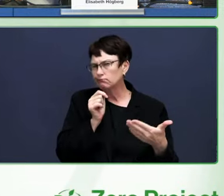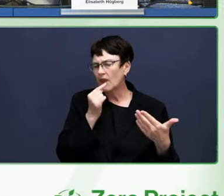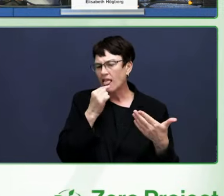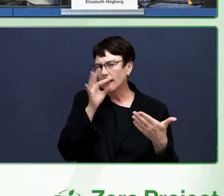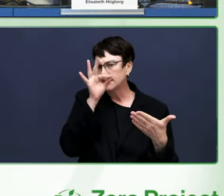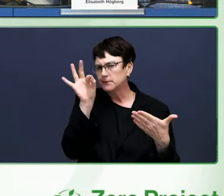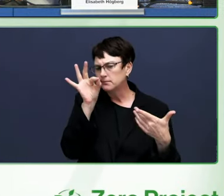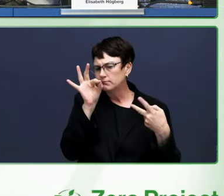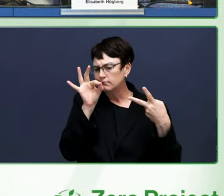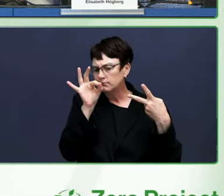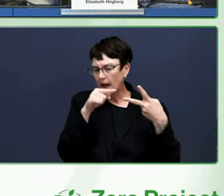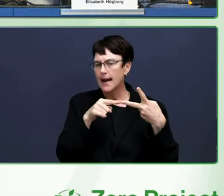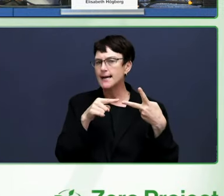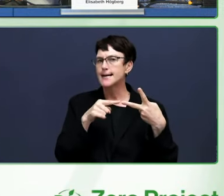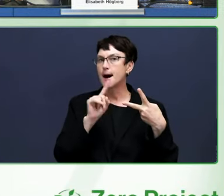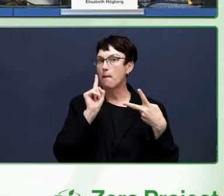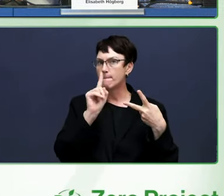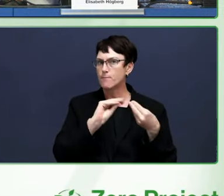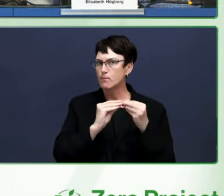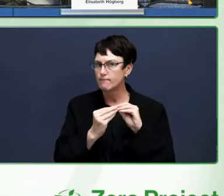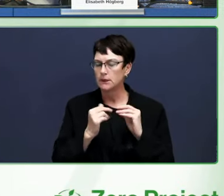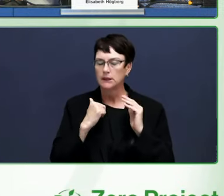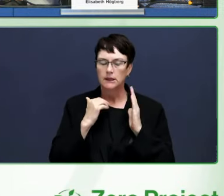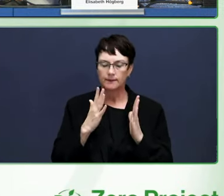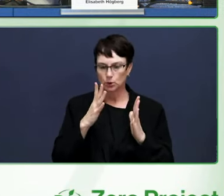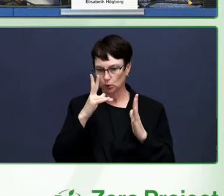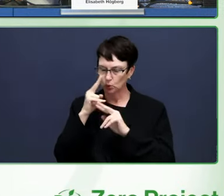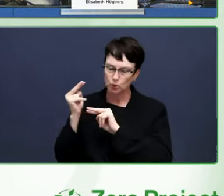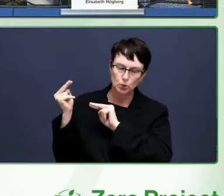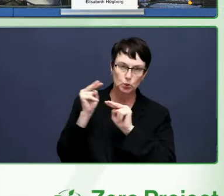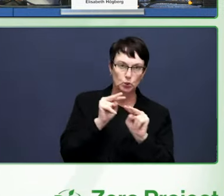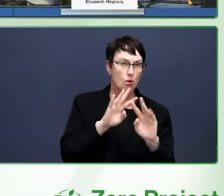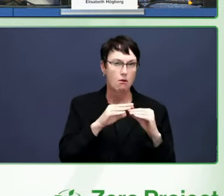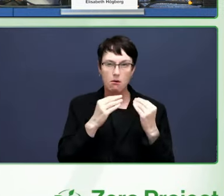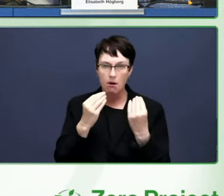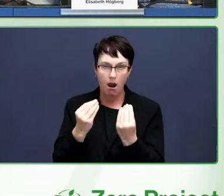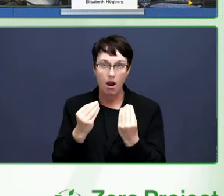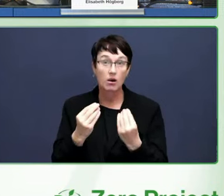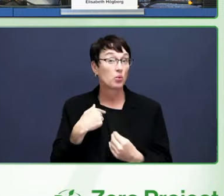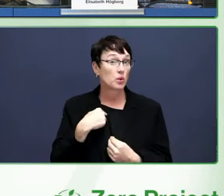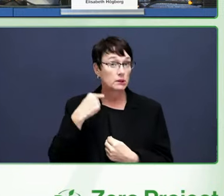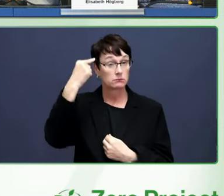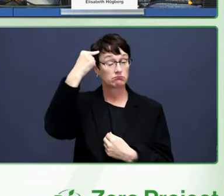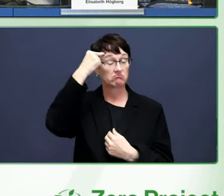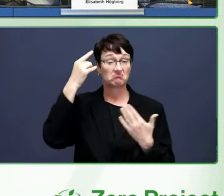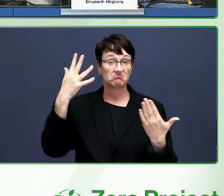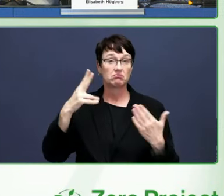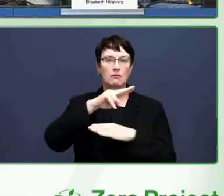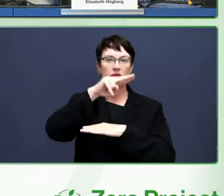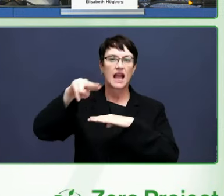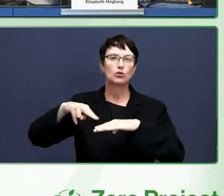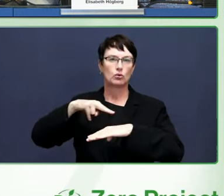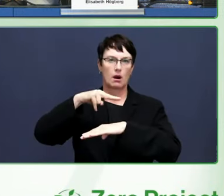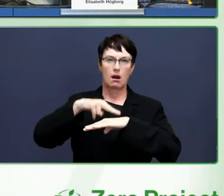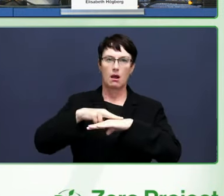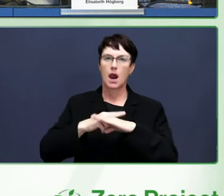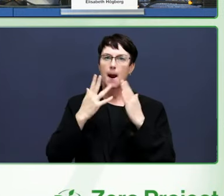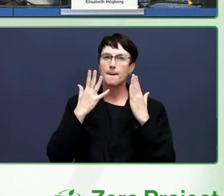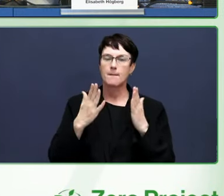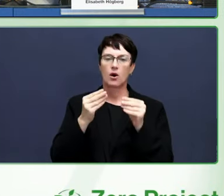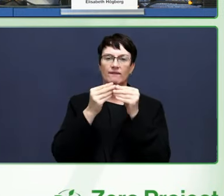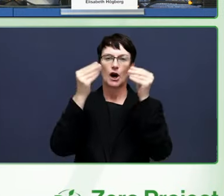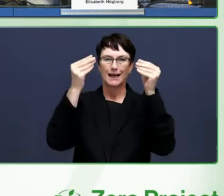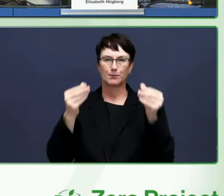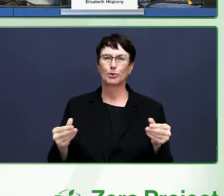quality. And the framework is an accountability system for improving equity and quality in education. And the ministry decided